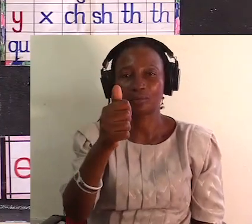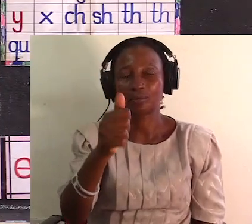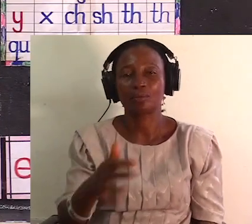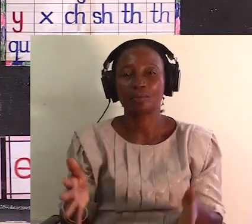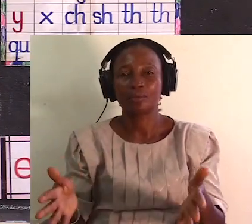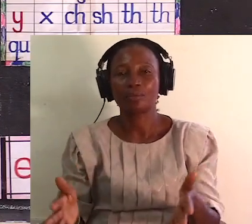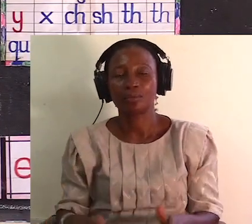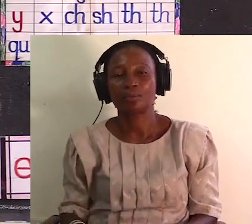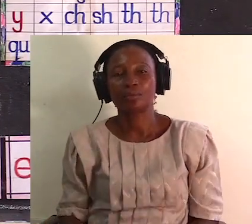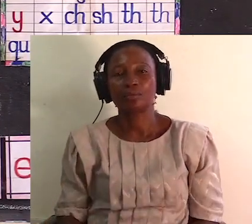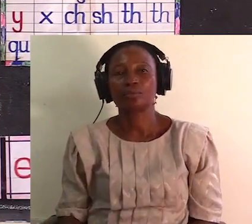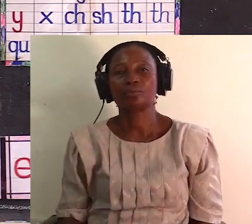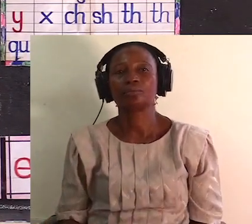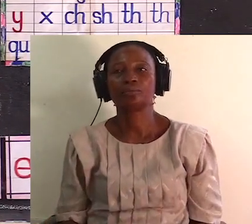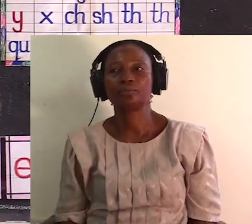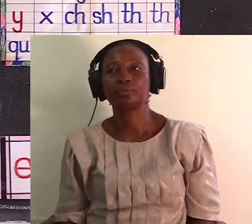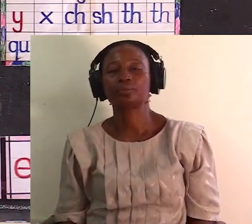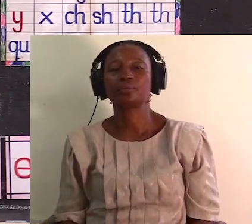So now,